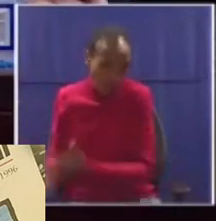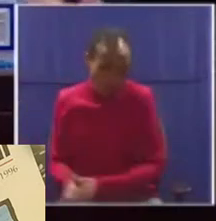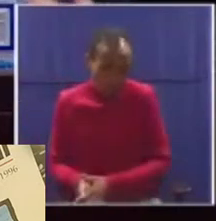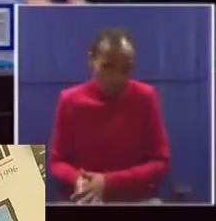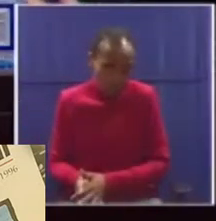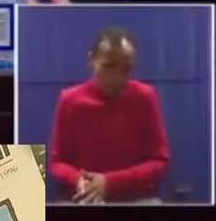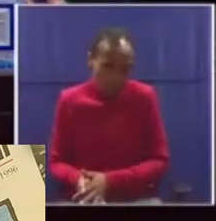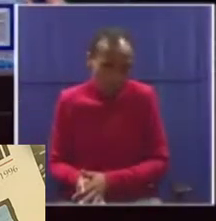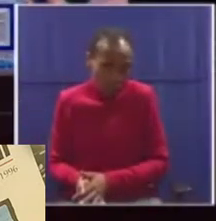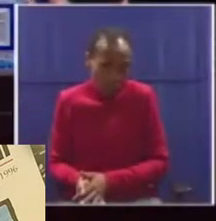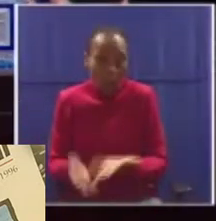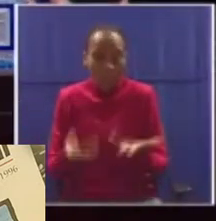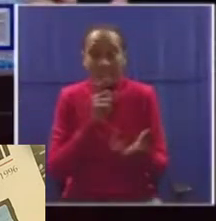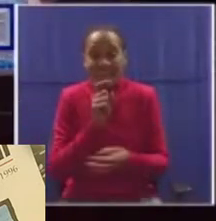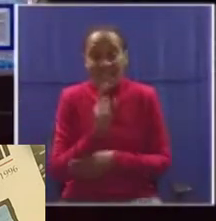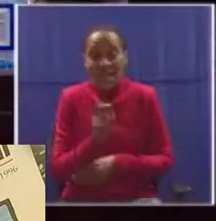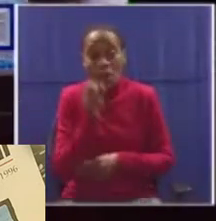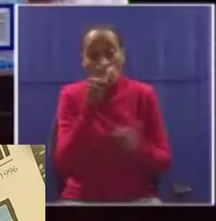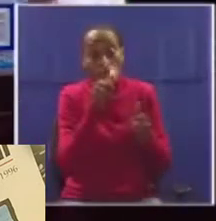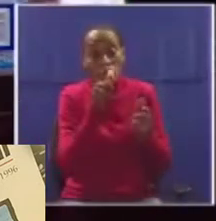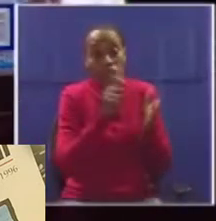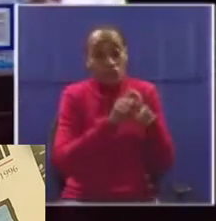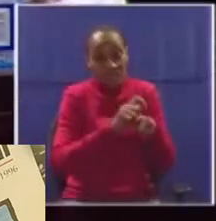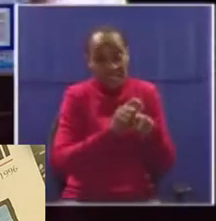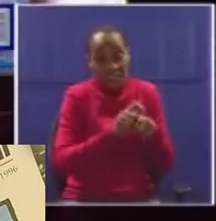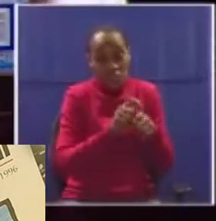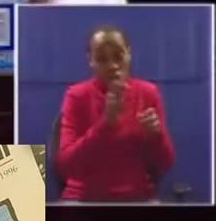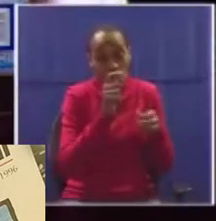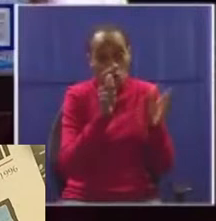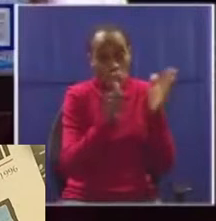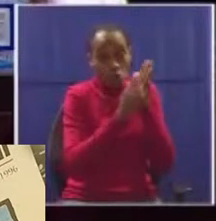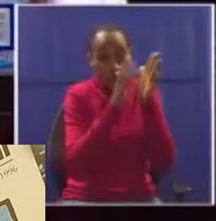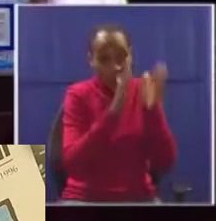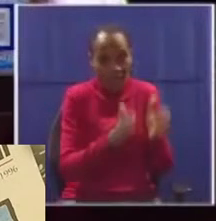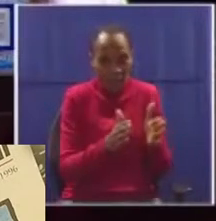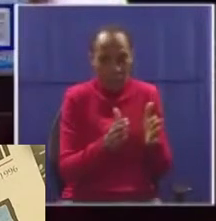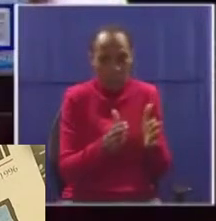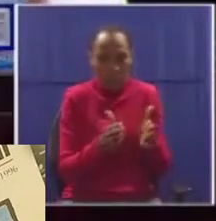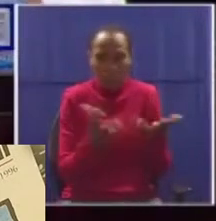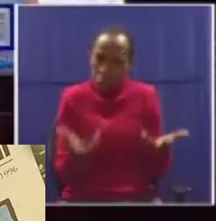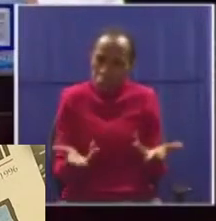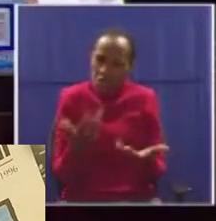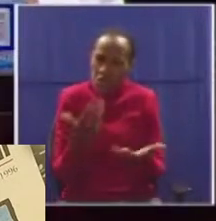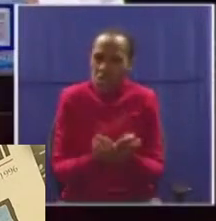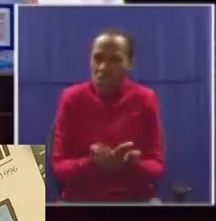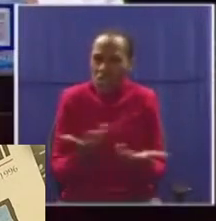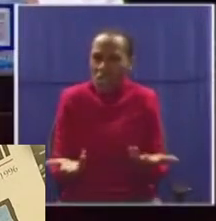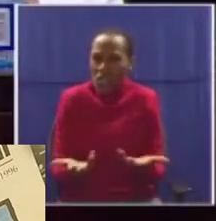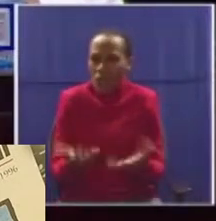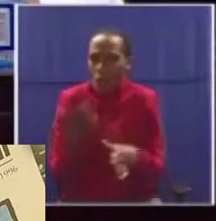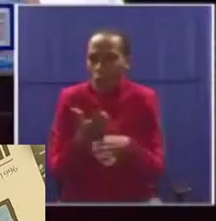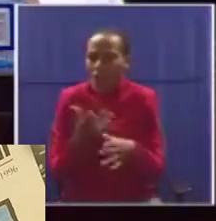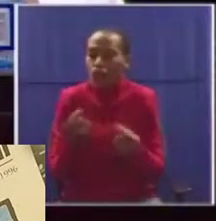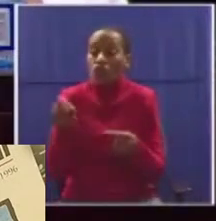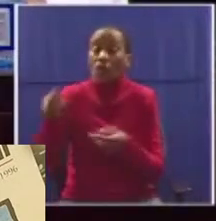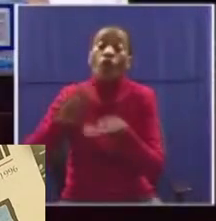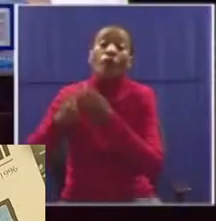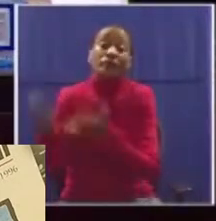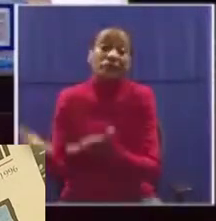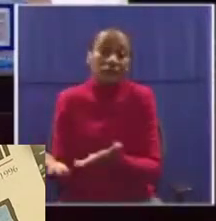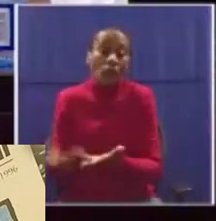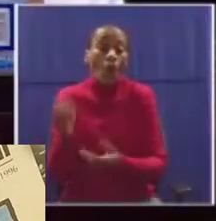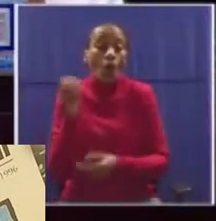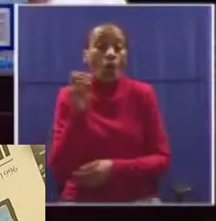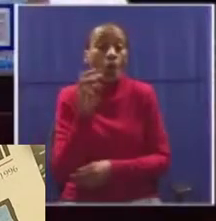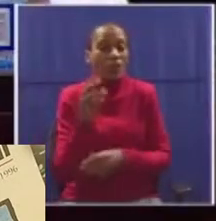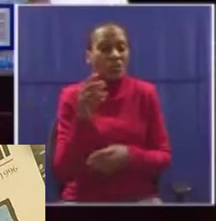Service as a component of practical vocational training by candidate legal practitioners for a